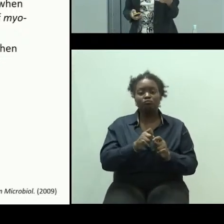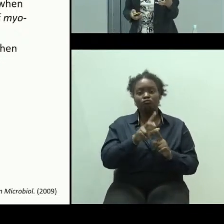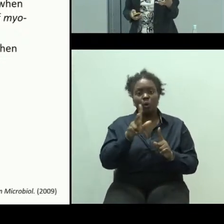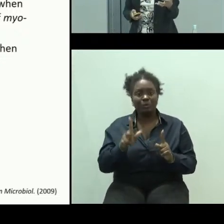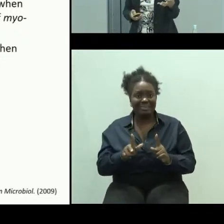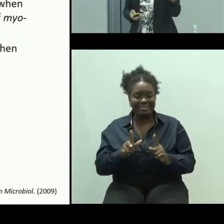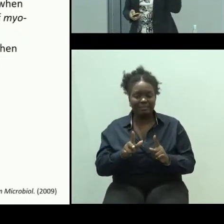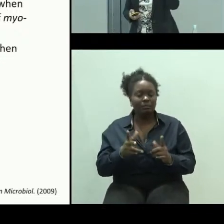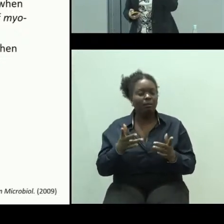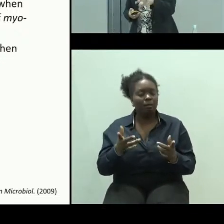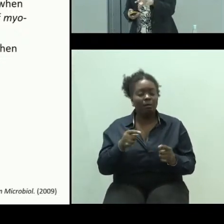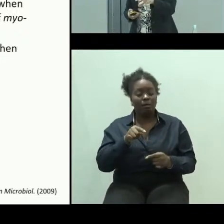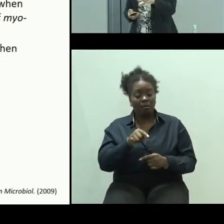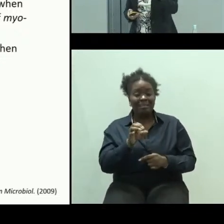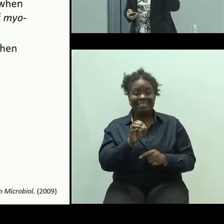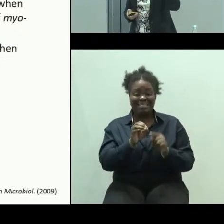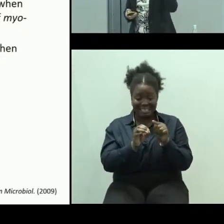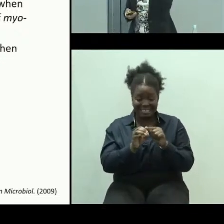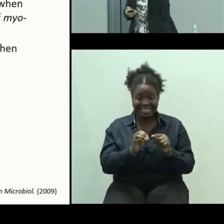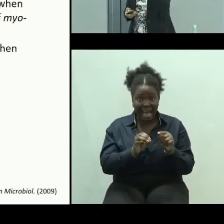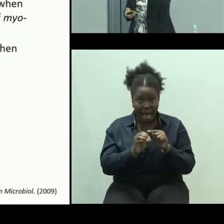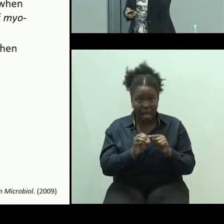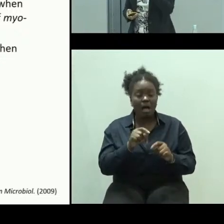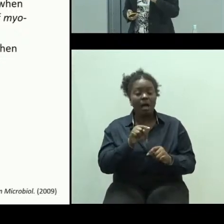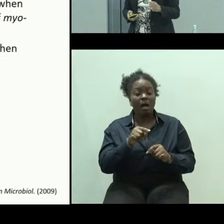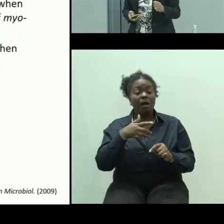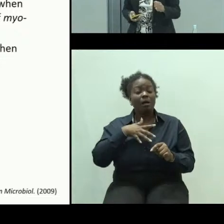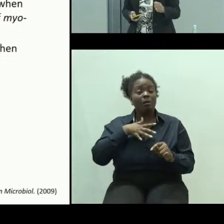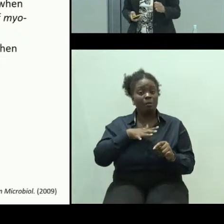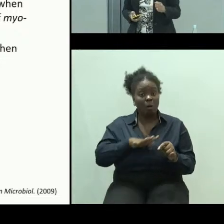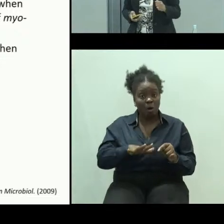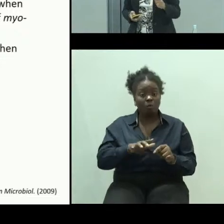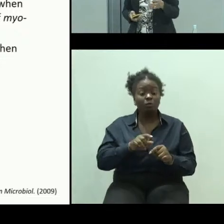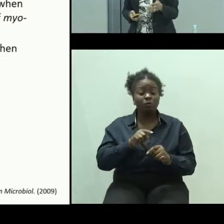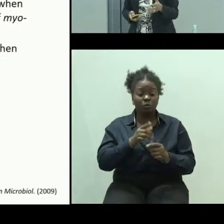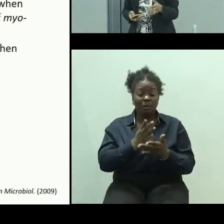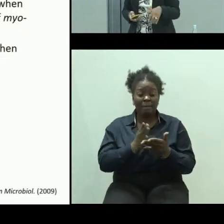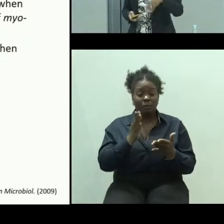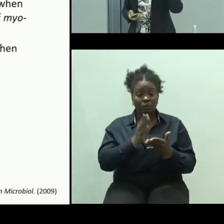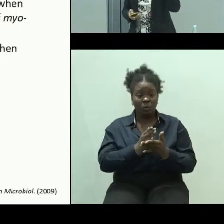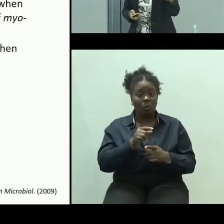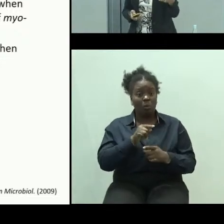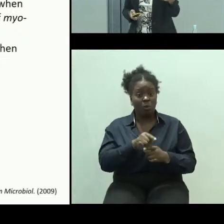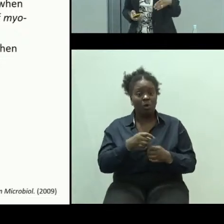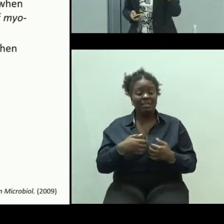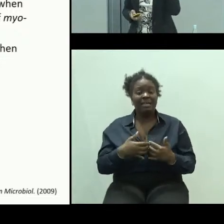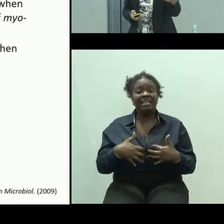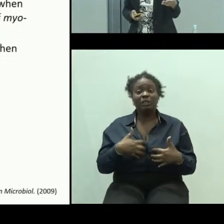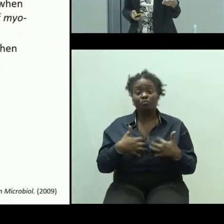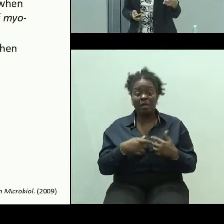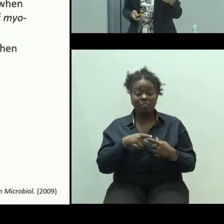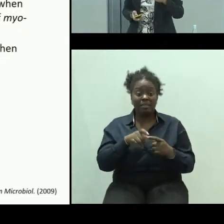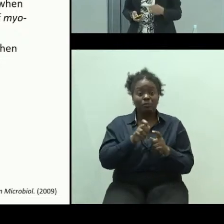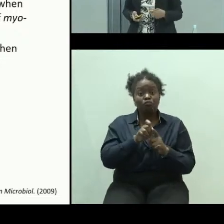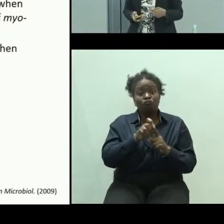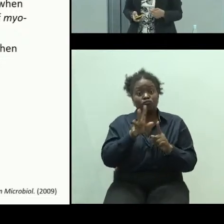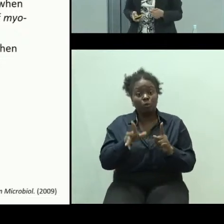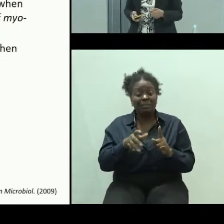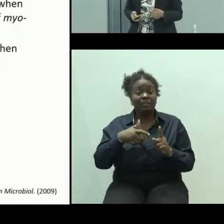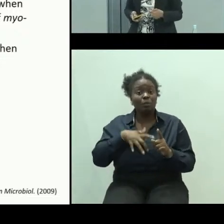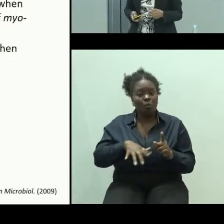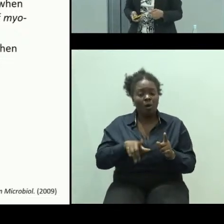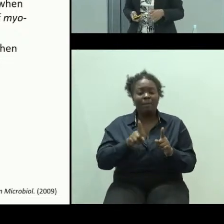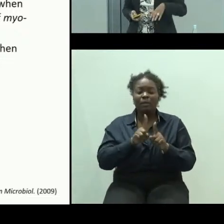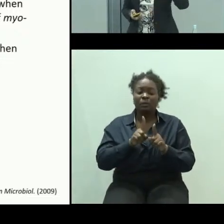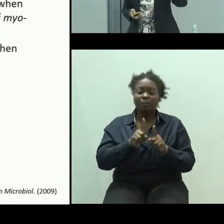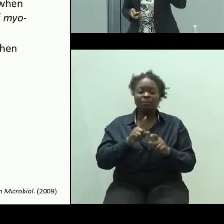say, okay, I need to be able to turn on expression of this protein now because this molecule that I need to be present is